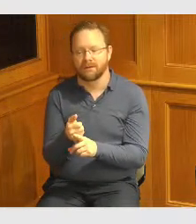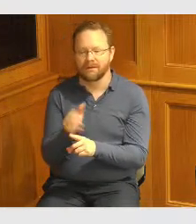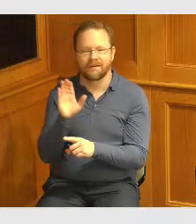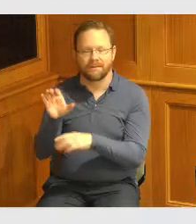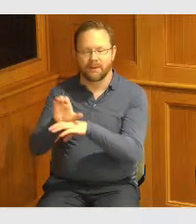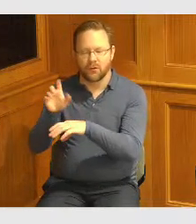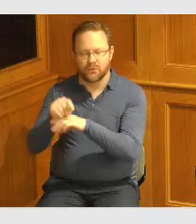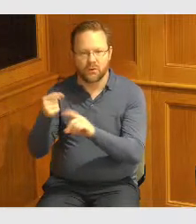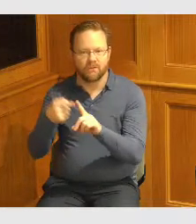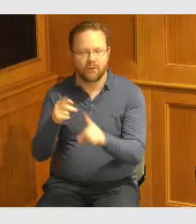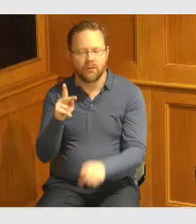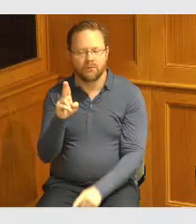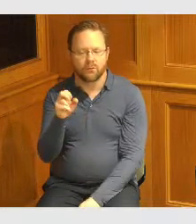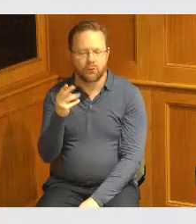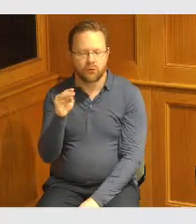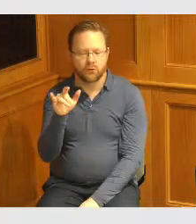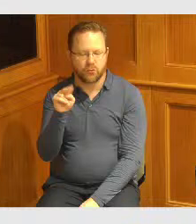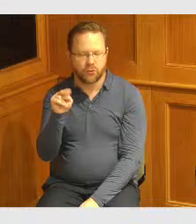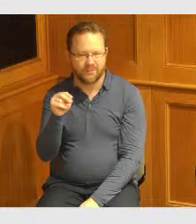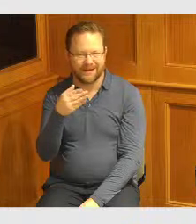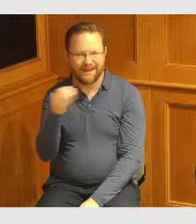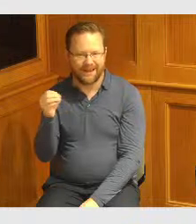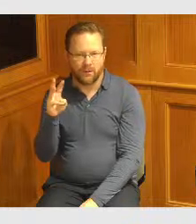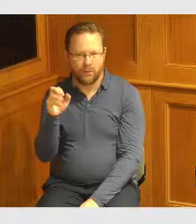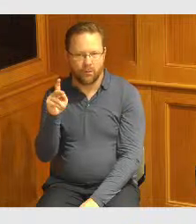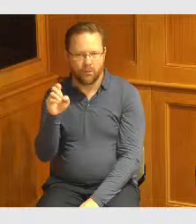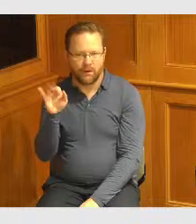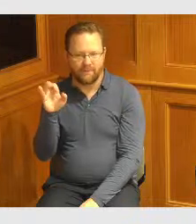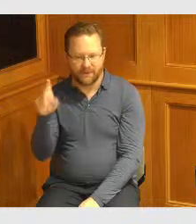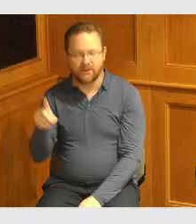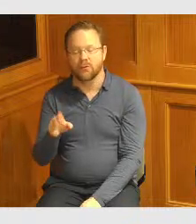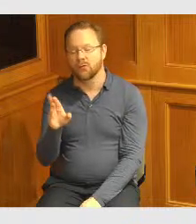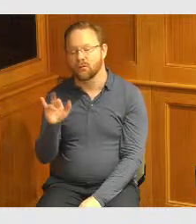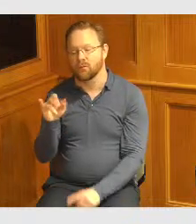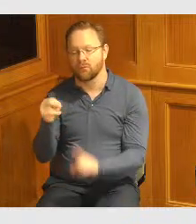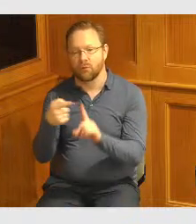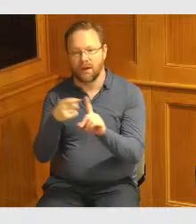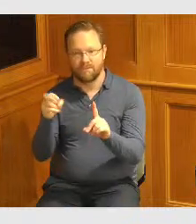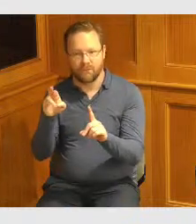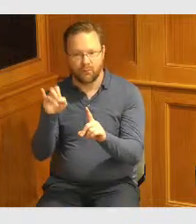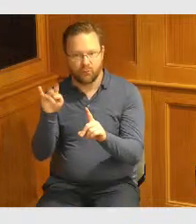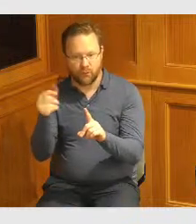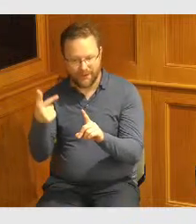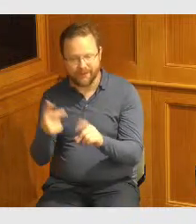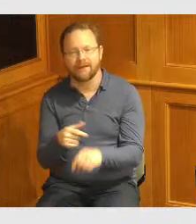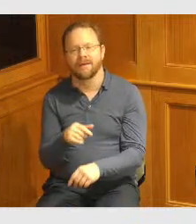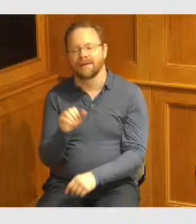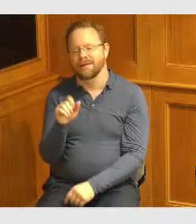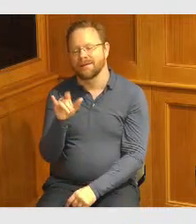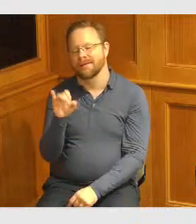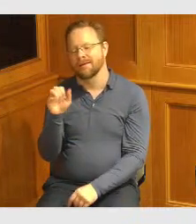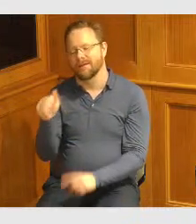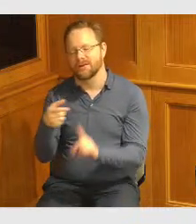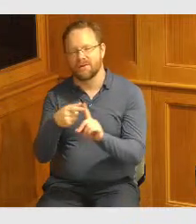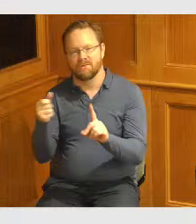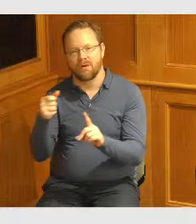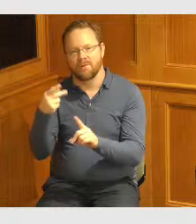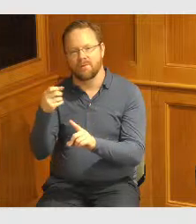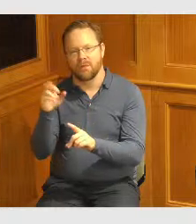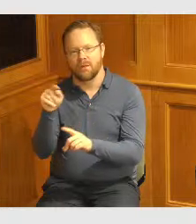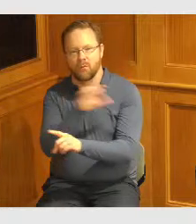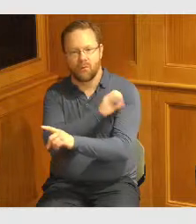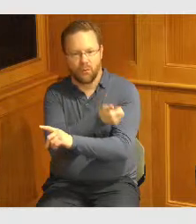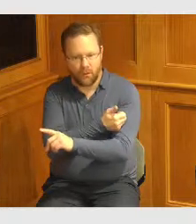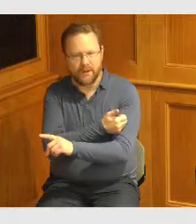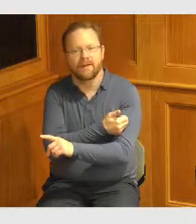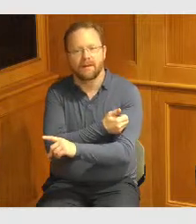from Cushman and Wakefield. We have Brian Beaudre from Ready and Melissa from Port Authority, as well